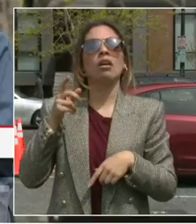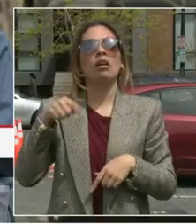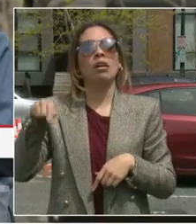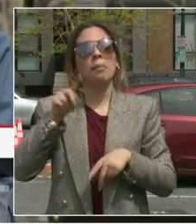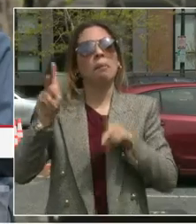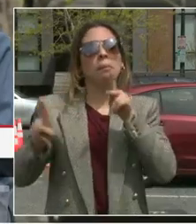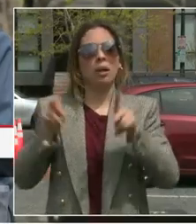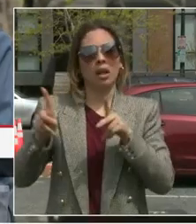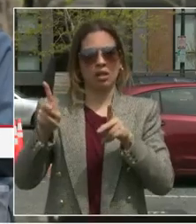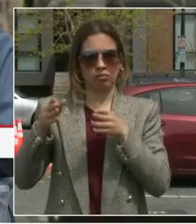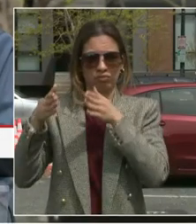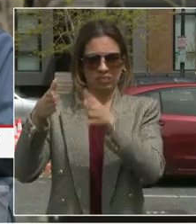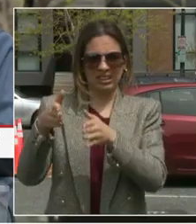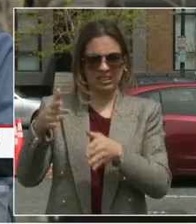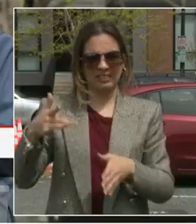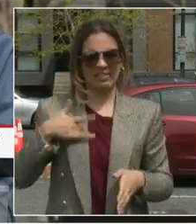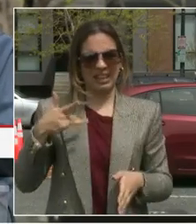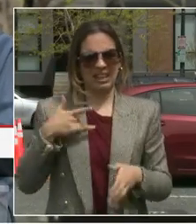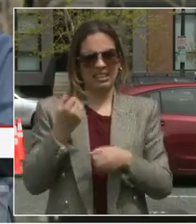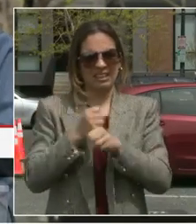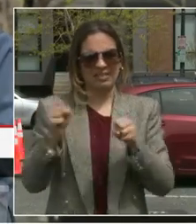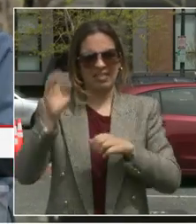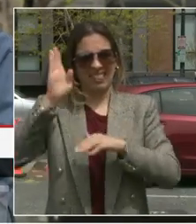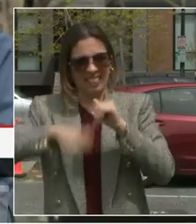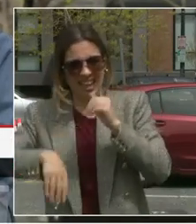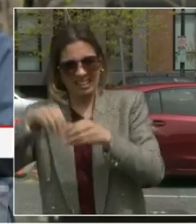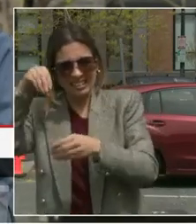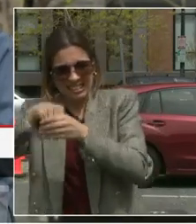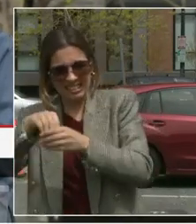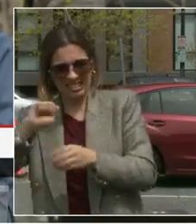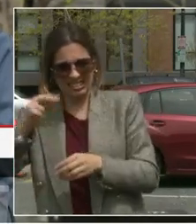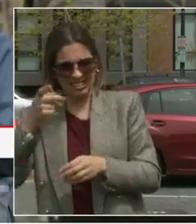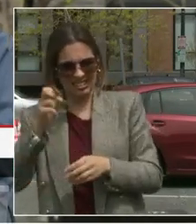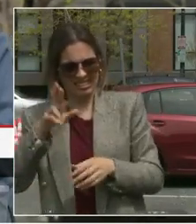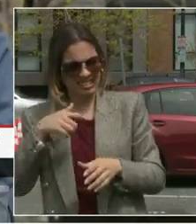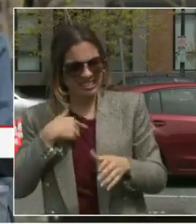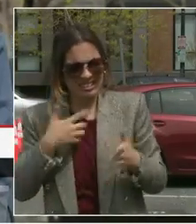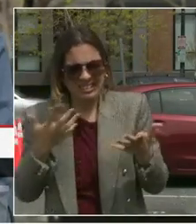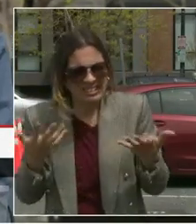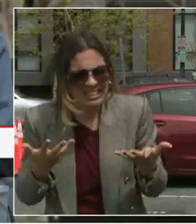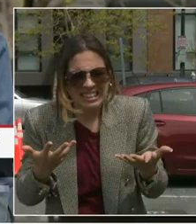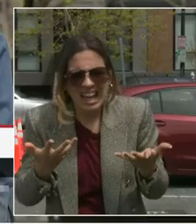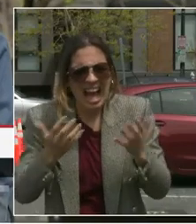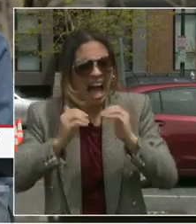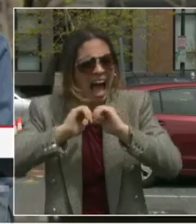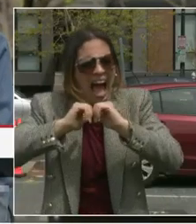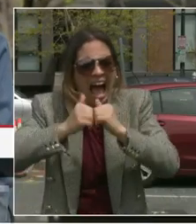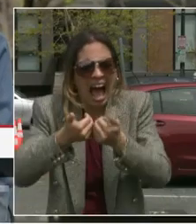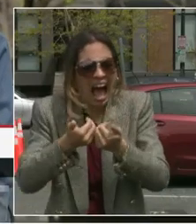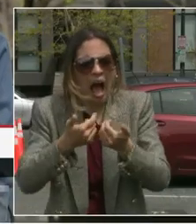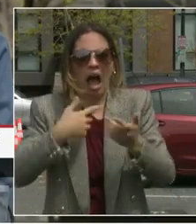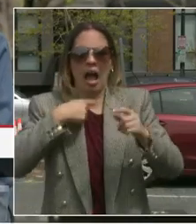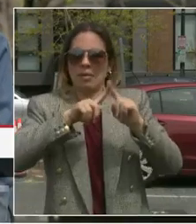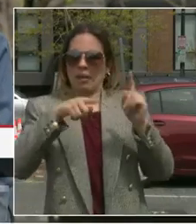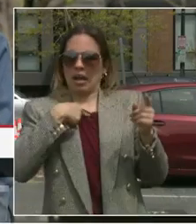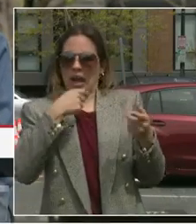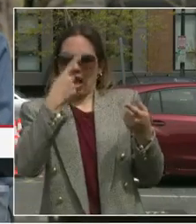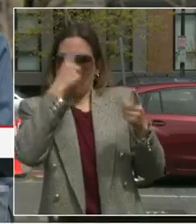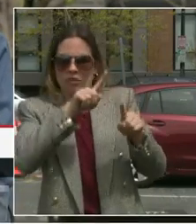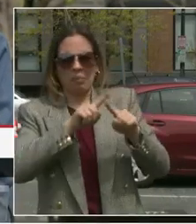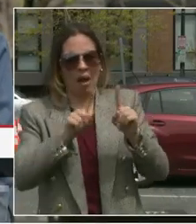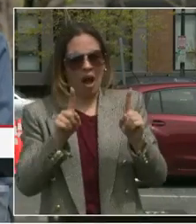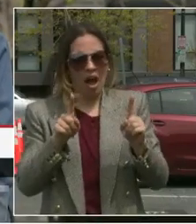than they do in shelter. So how we invest in shelter, by the way, I don't agree with that